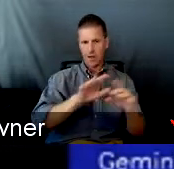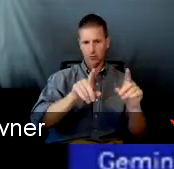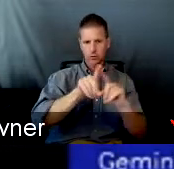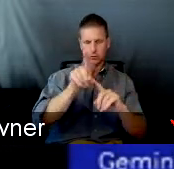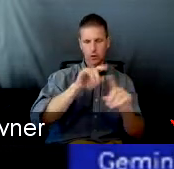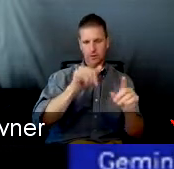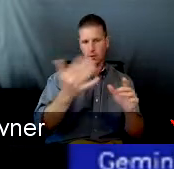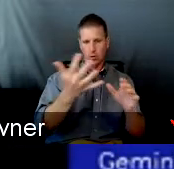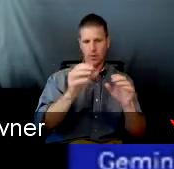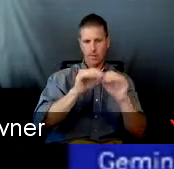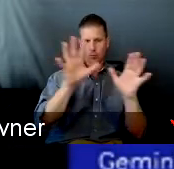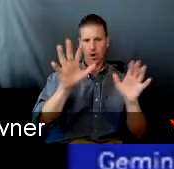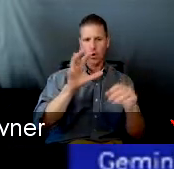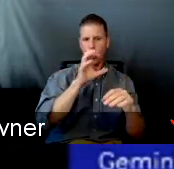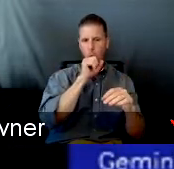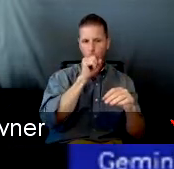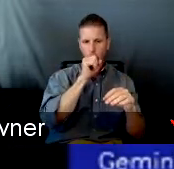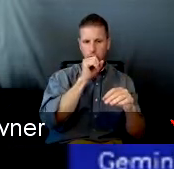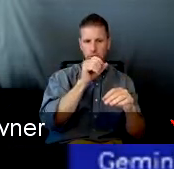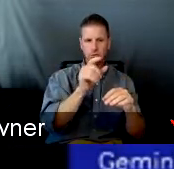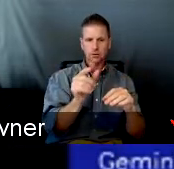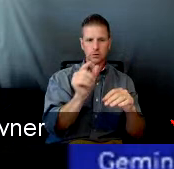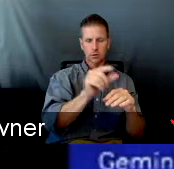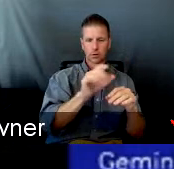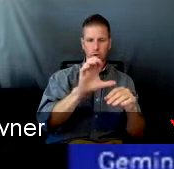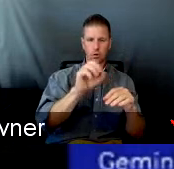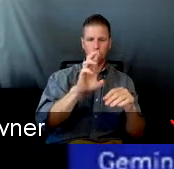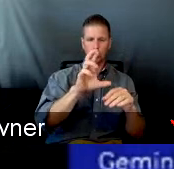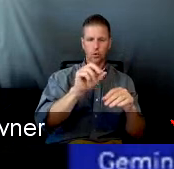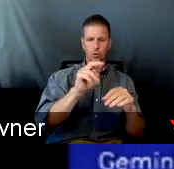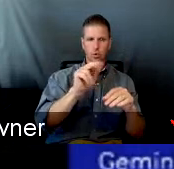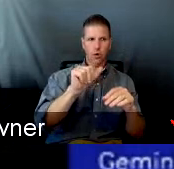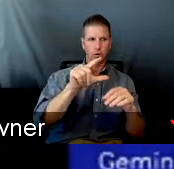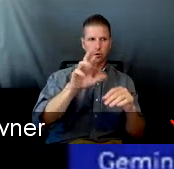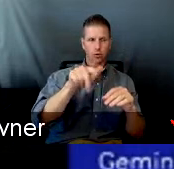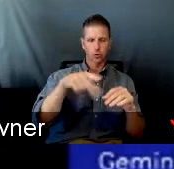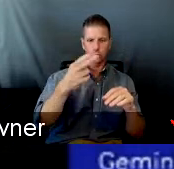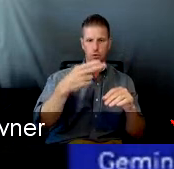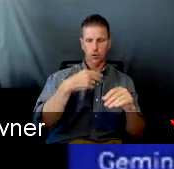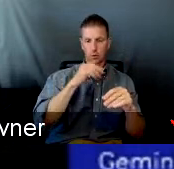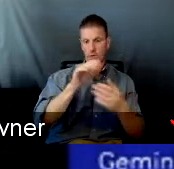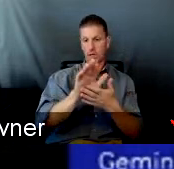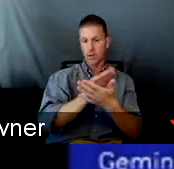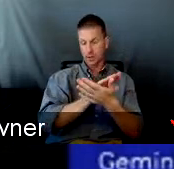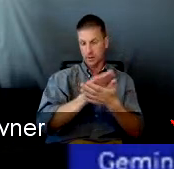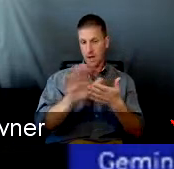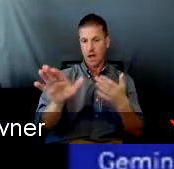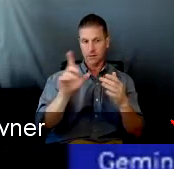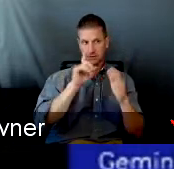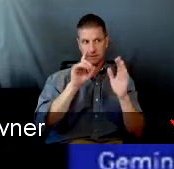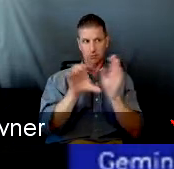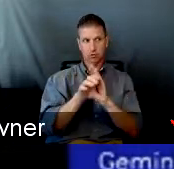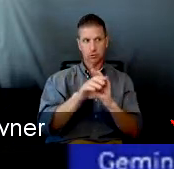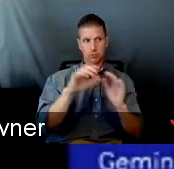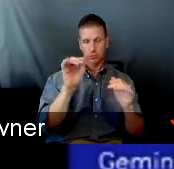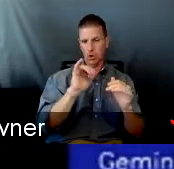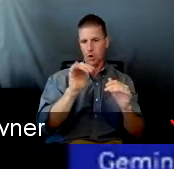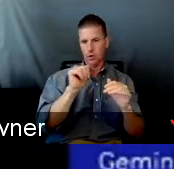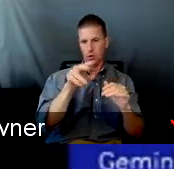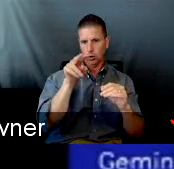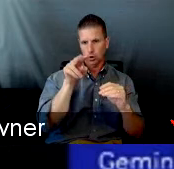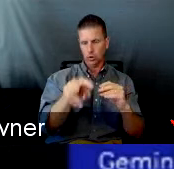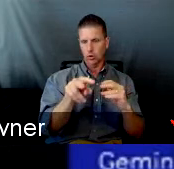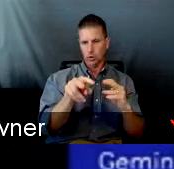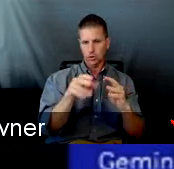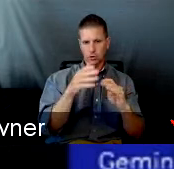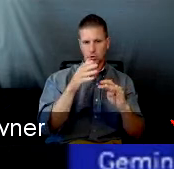bright orange blob next to the coronagraph is. So we can get nice images, but we can also, again, look at